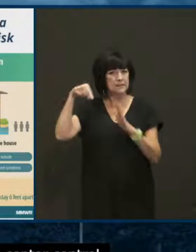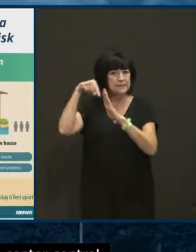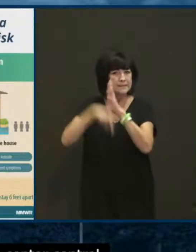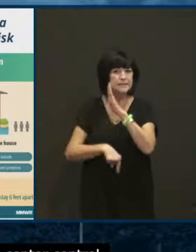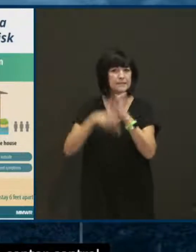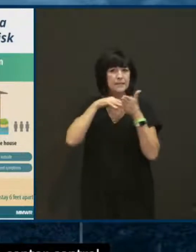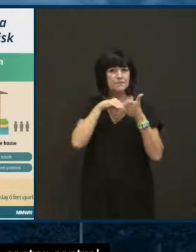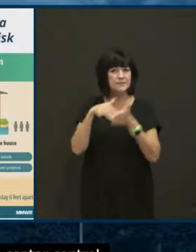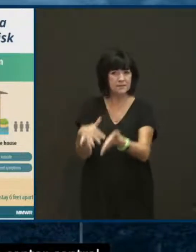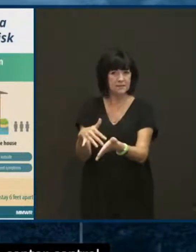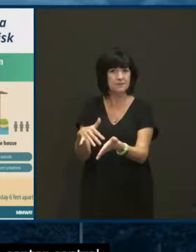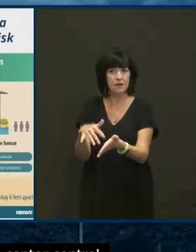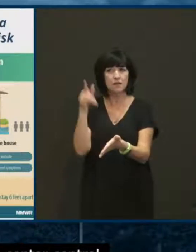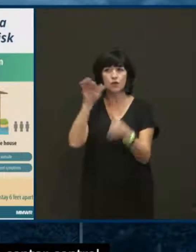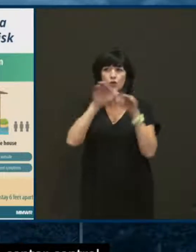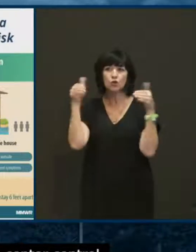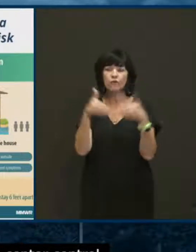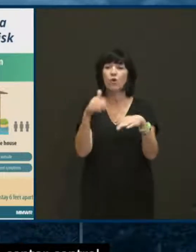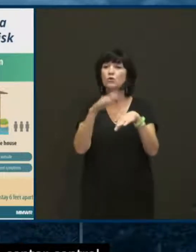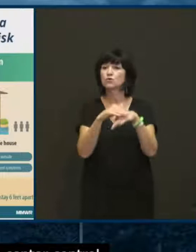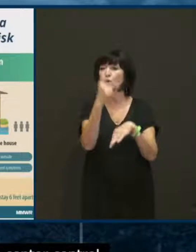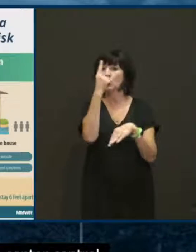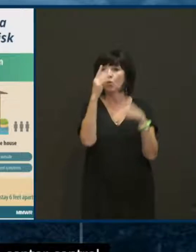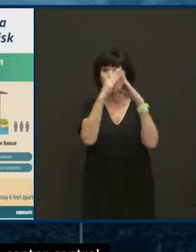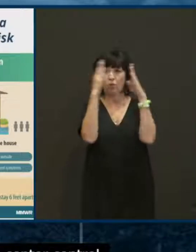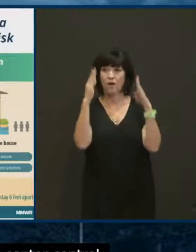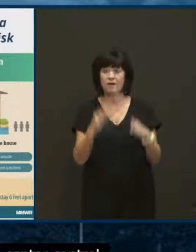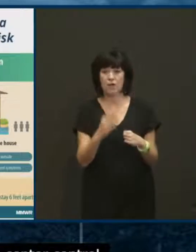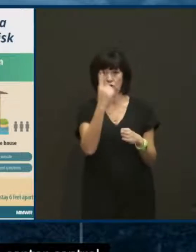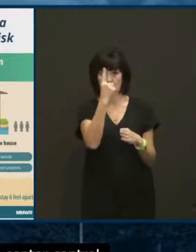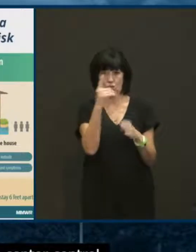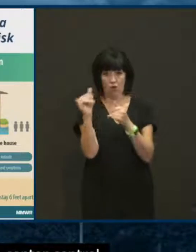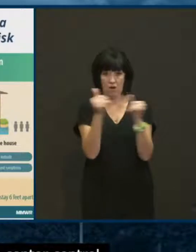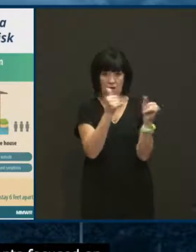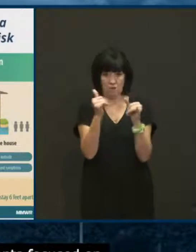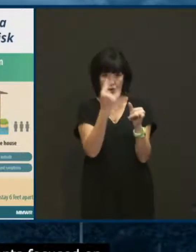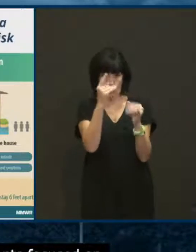on one house, so one family gathering